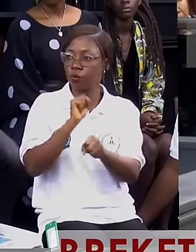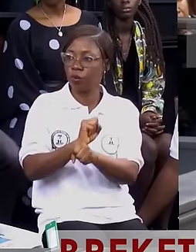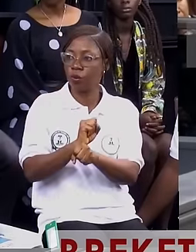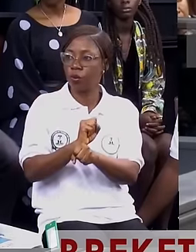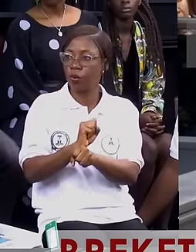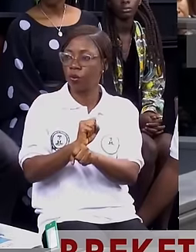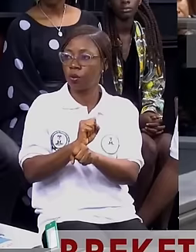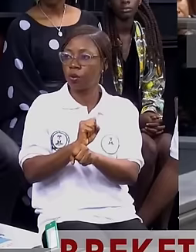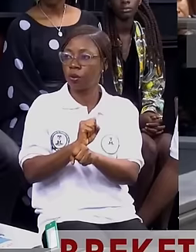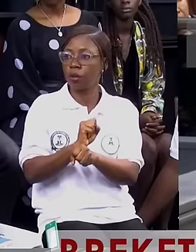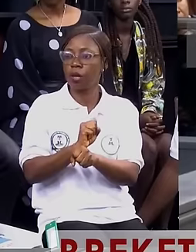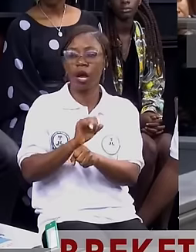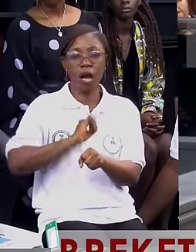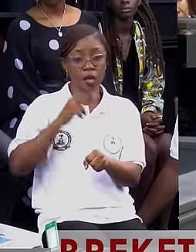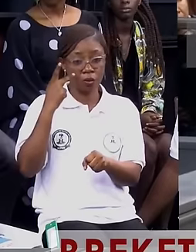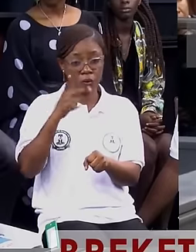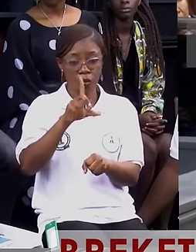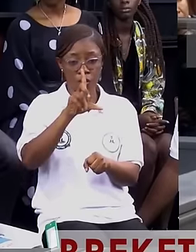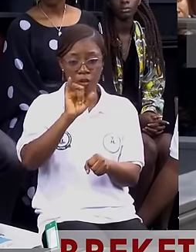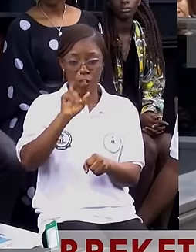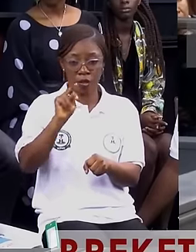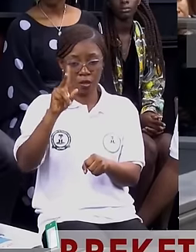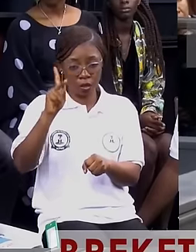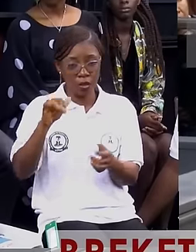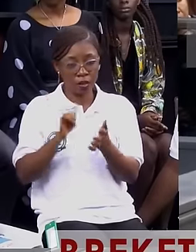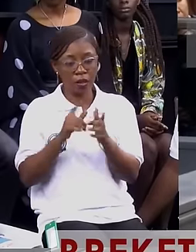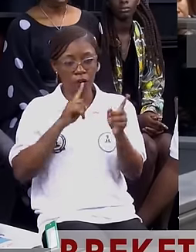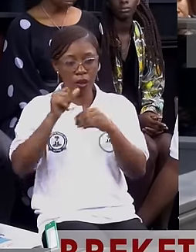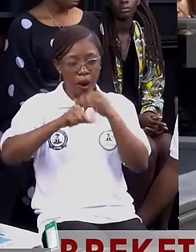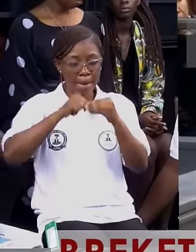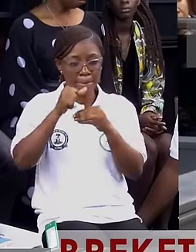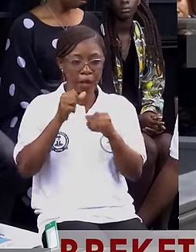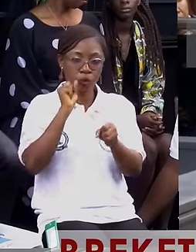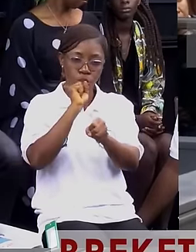yes, you saw a link, yes sir, that talks about job or